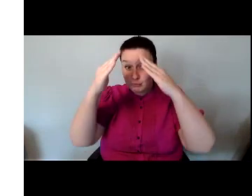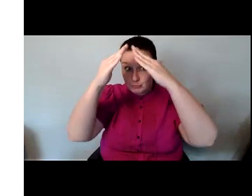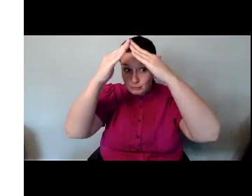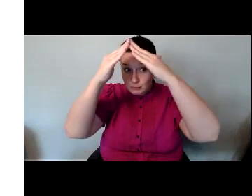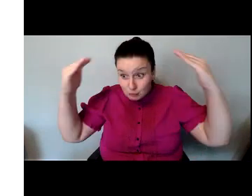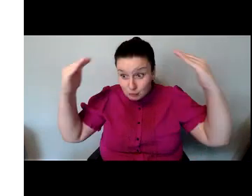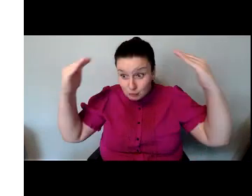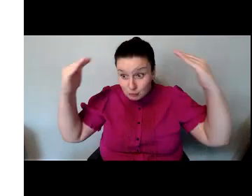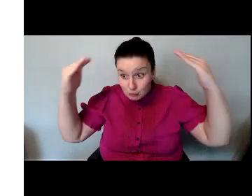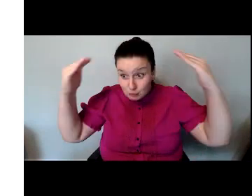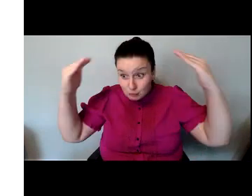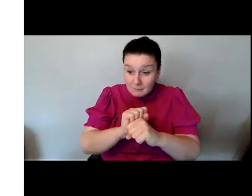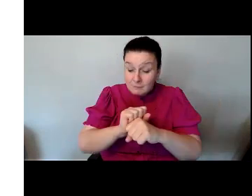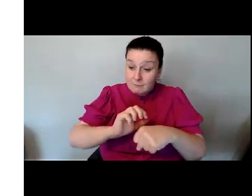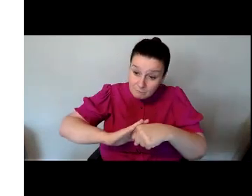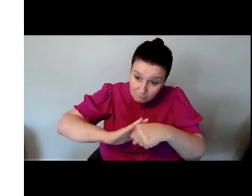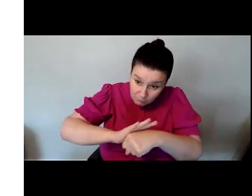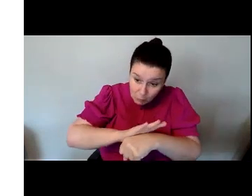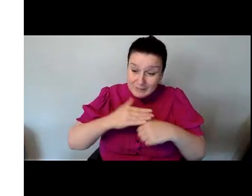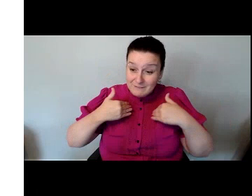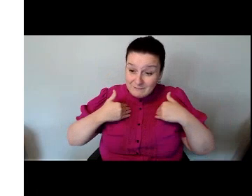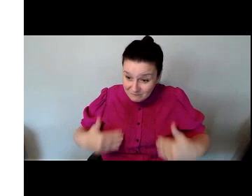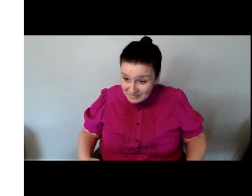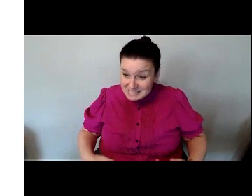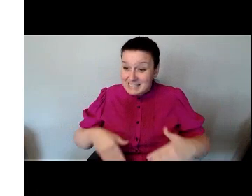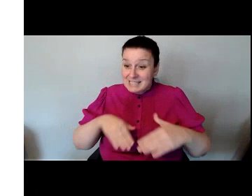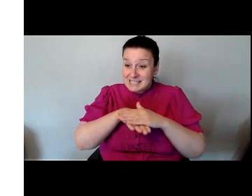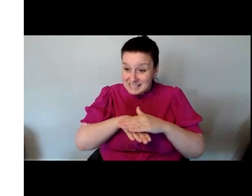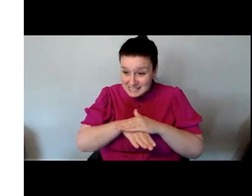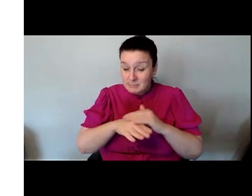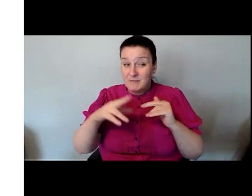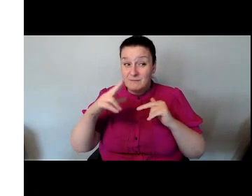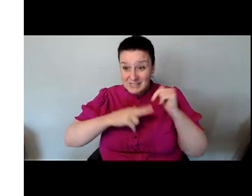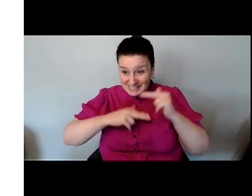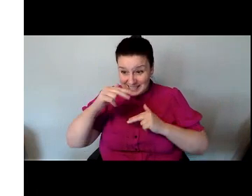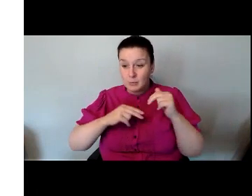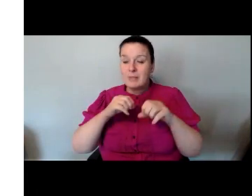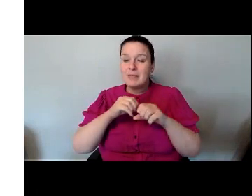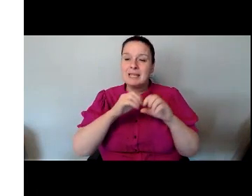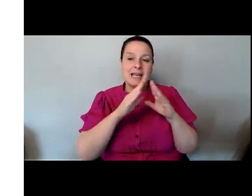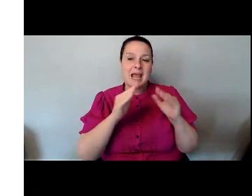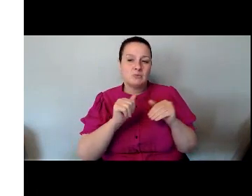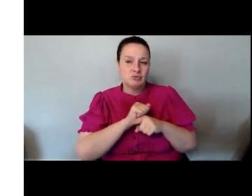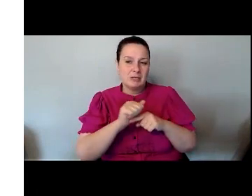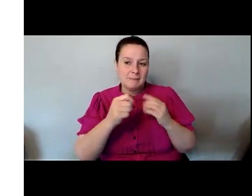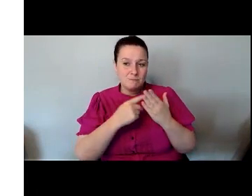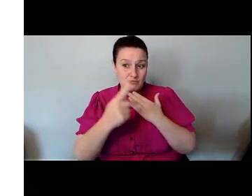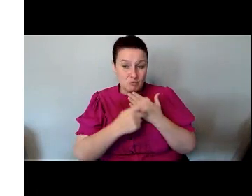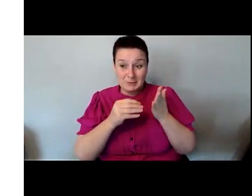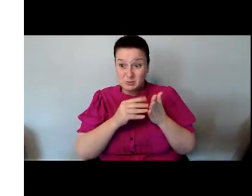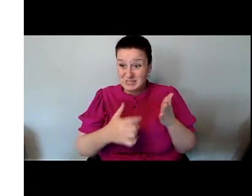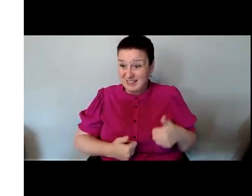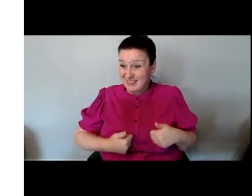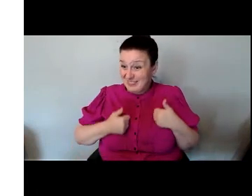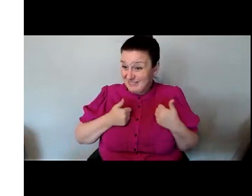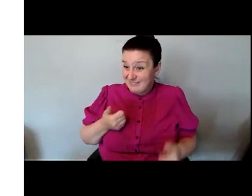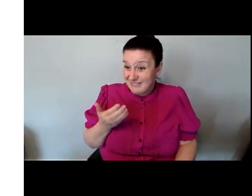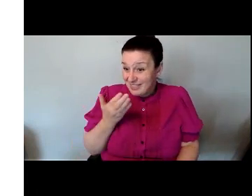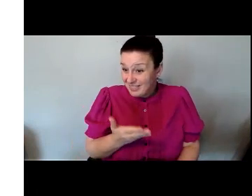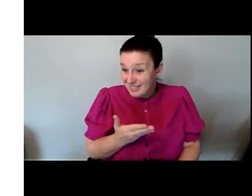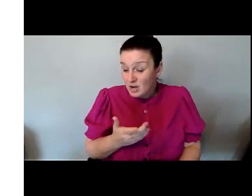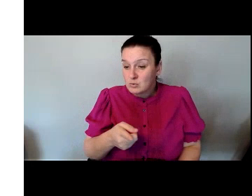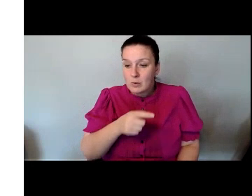accessible, physically accessible facility with in-house training programs. The students live there. And so they love